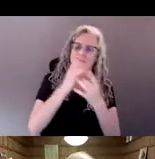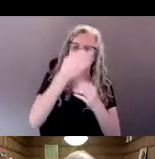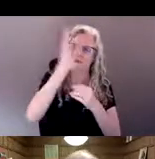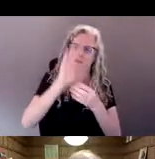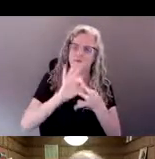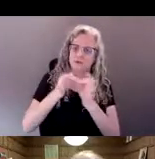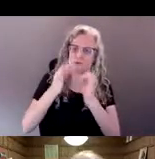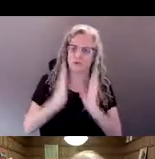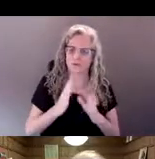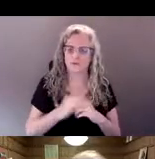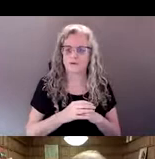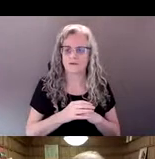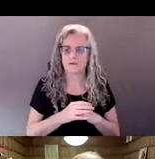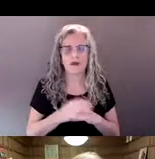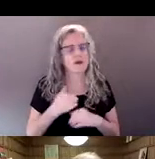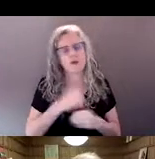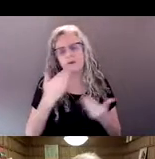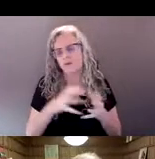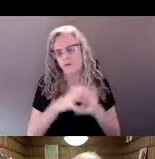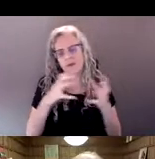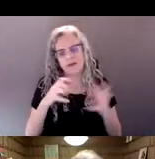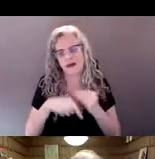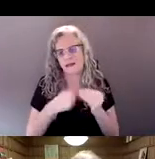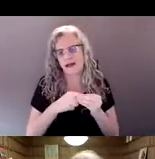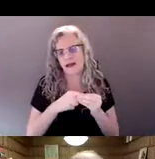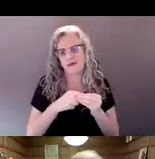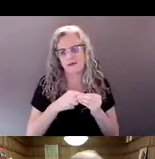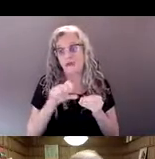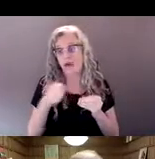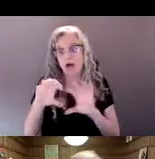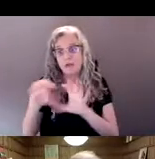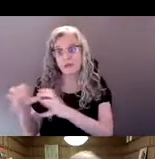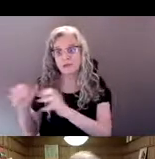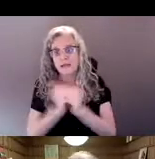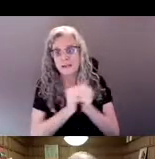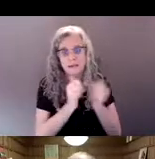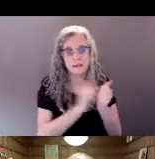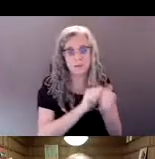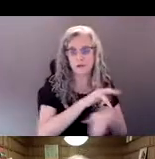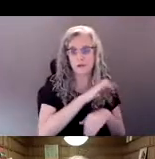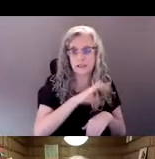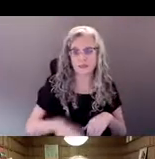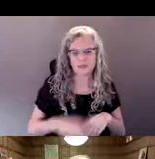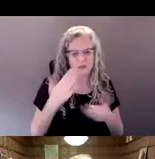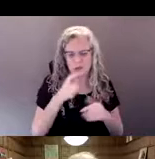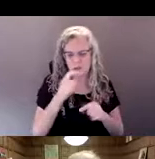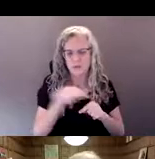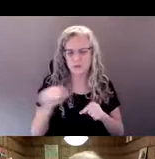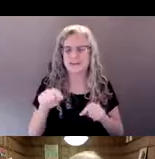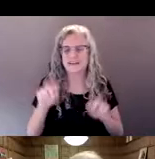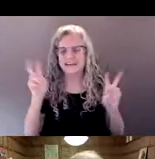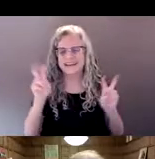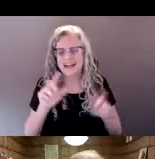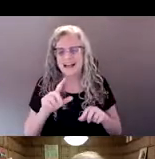We don't know a lot about what these other groups they were competing with would look like, but the life of Brian is as